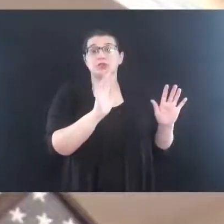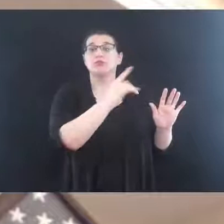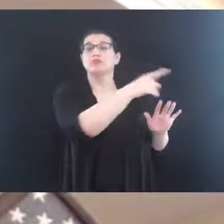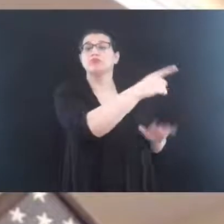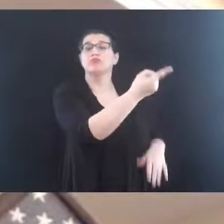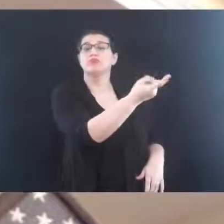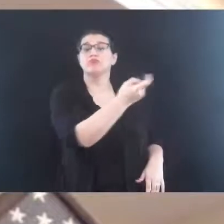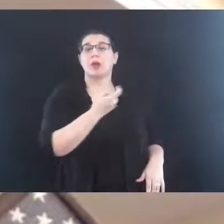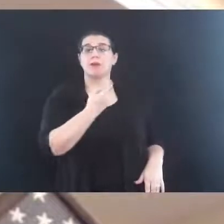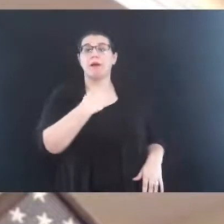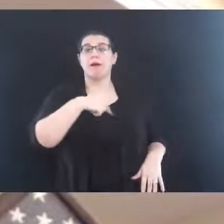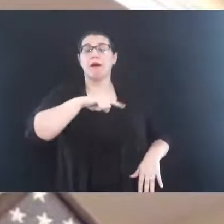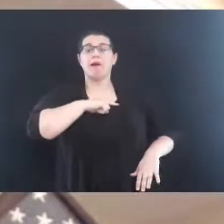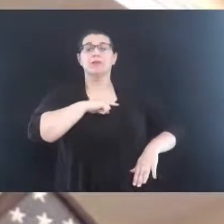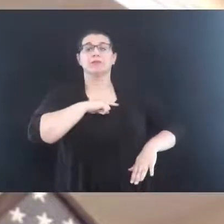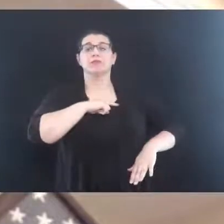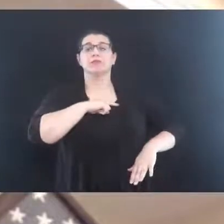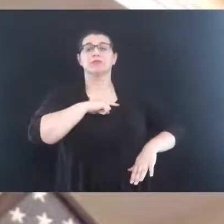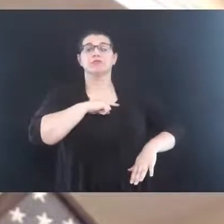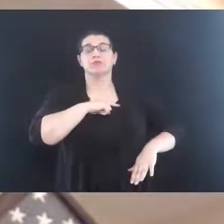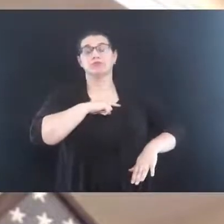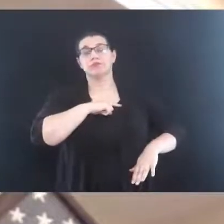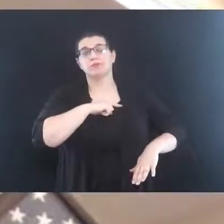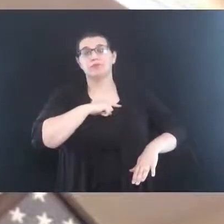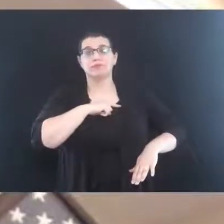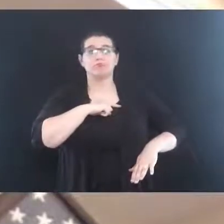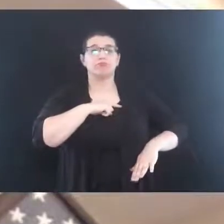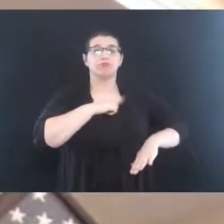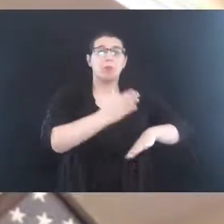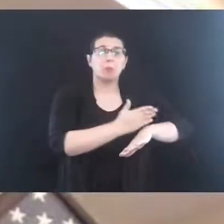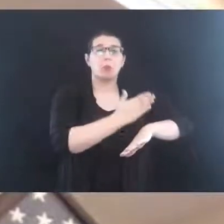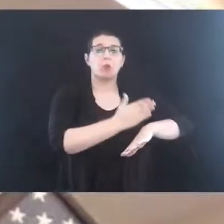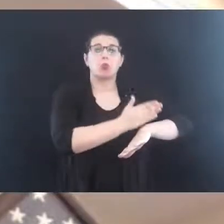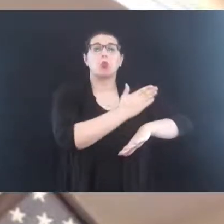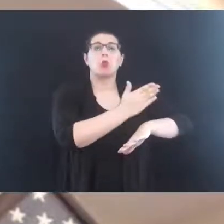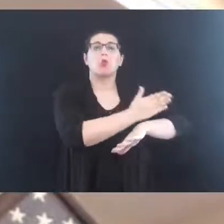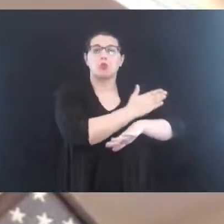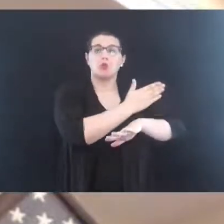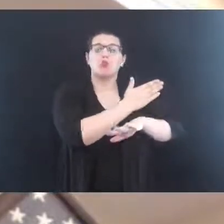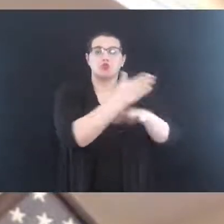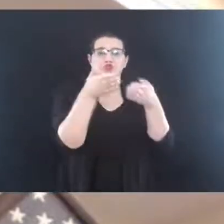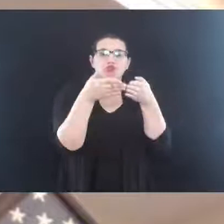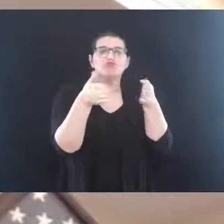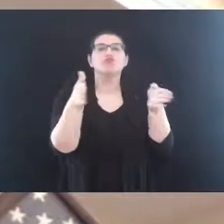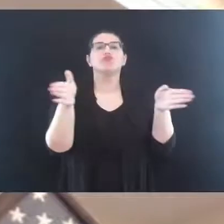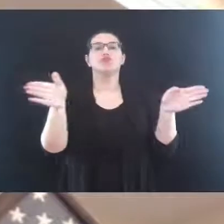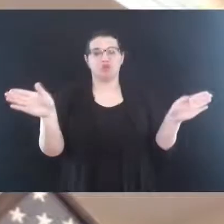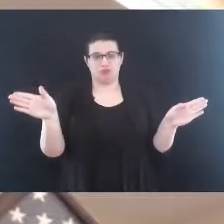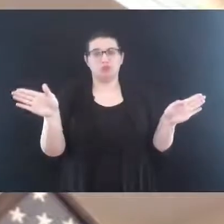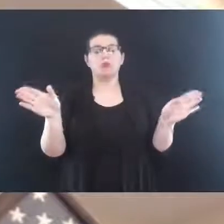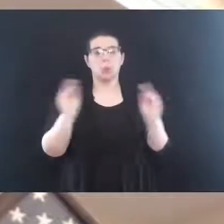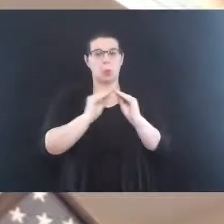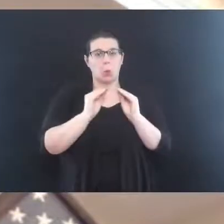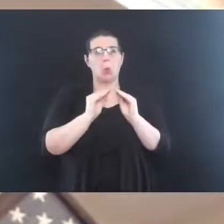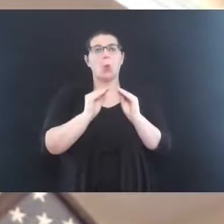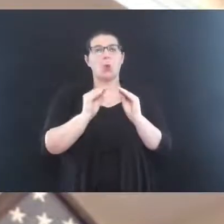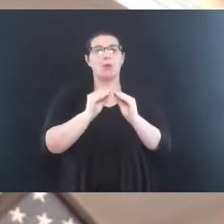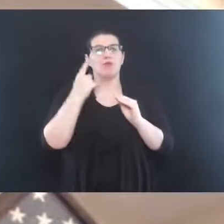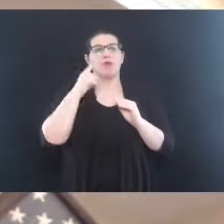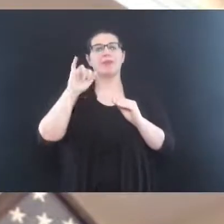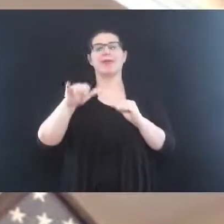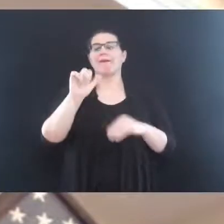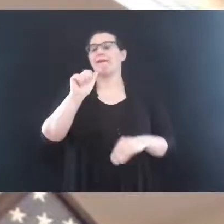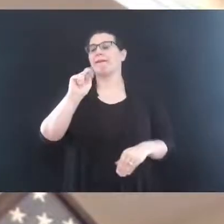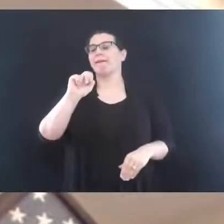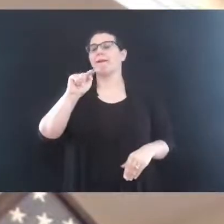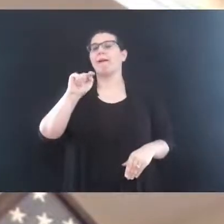to improve and expand the access to the monoclonal antibodies and